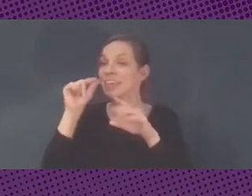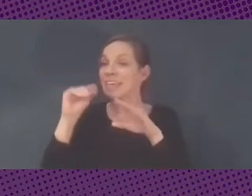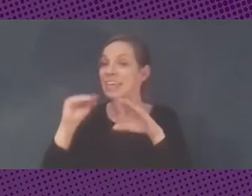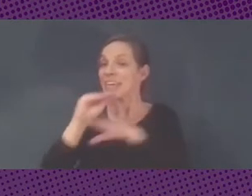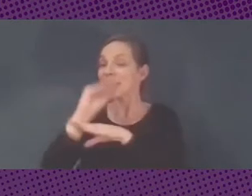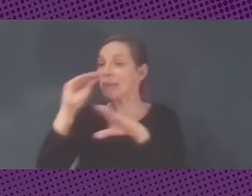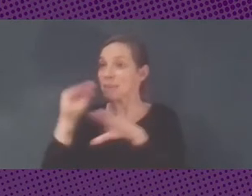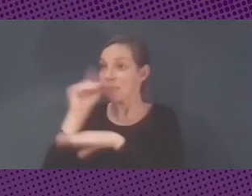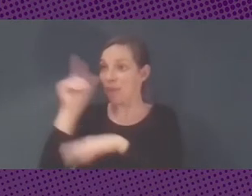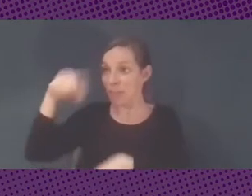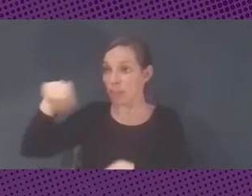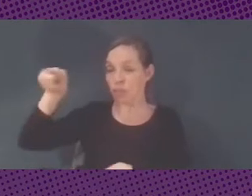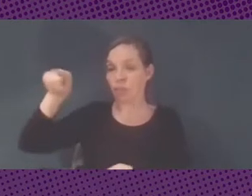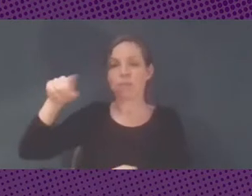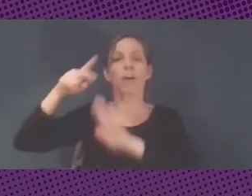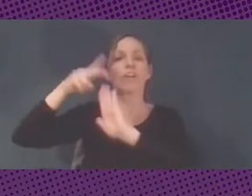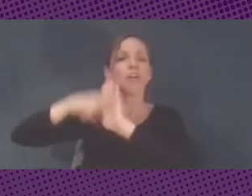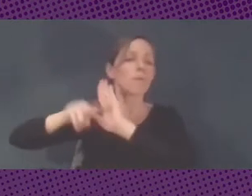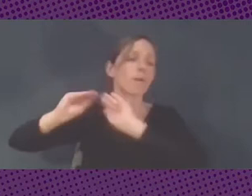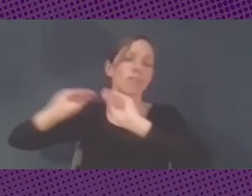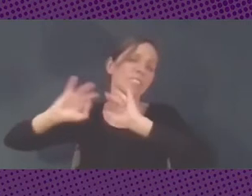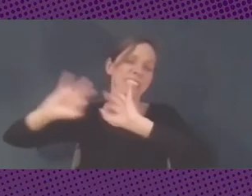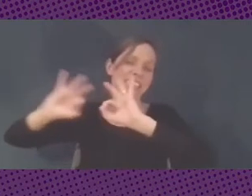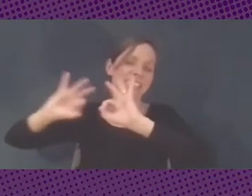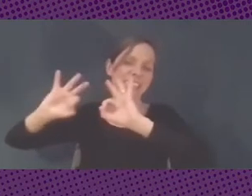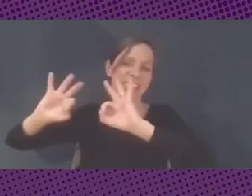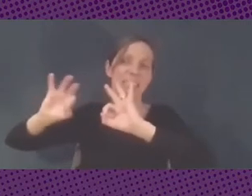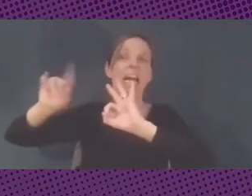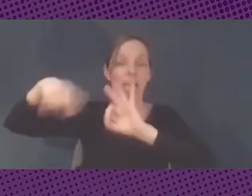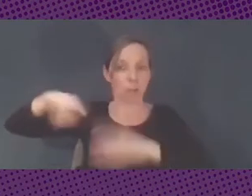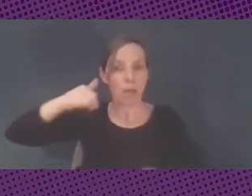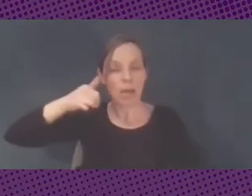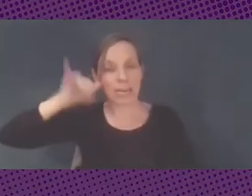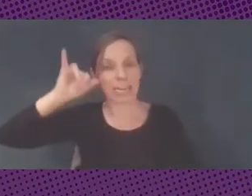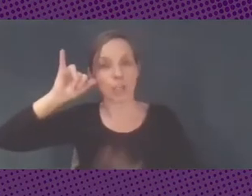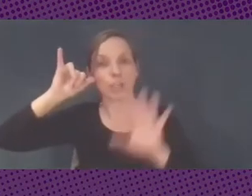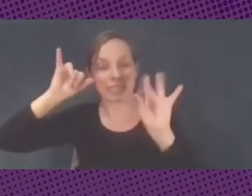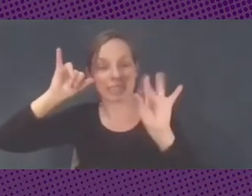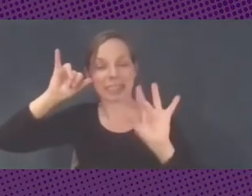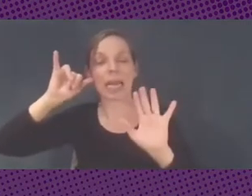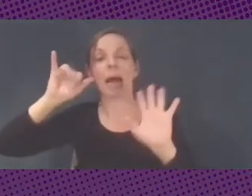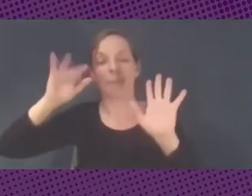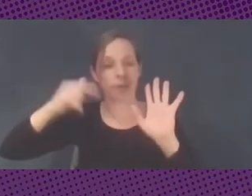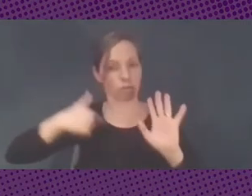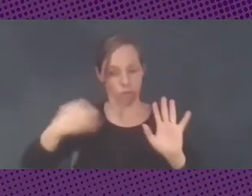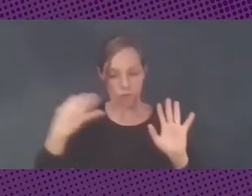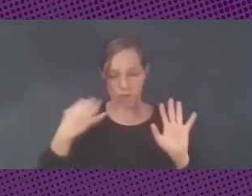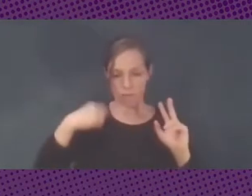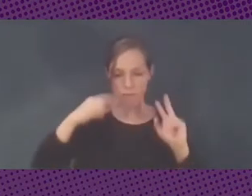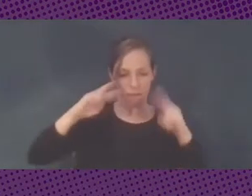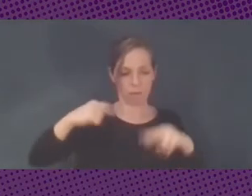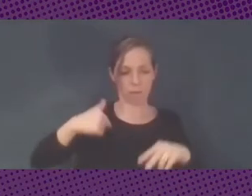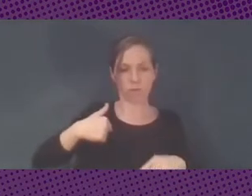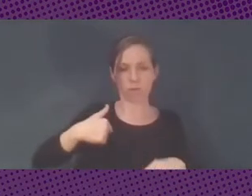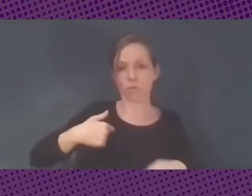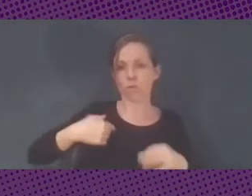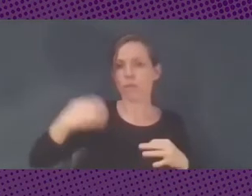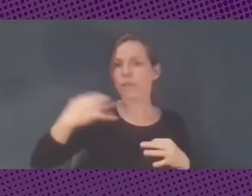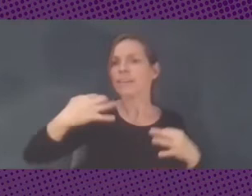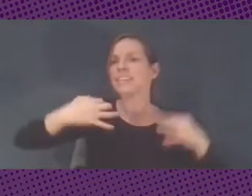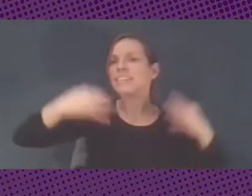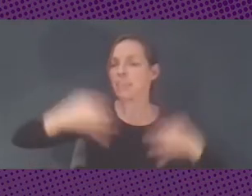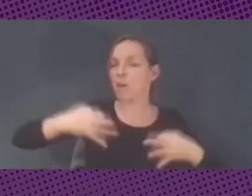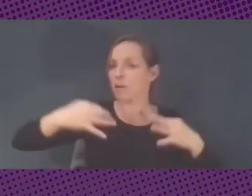return profile. I need to make sure that the development projects like education or health or anything else,